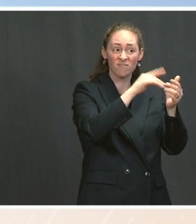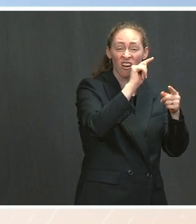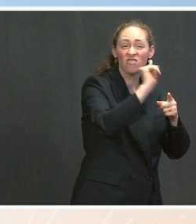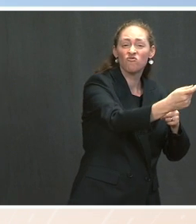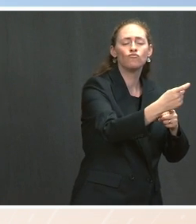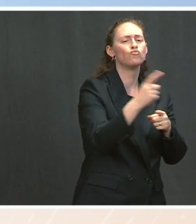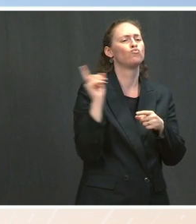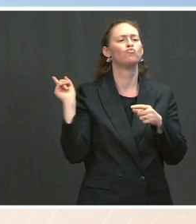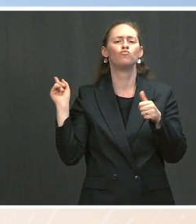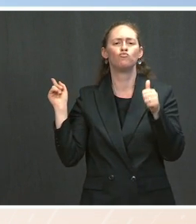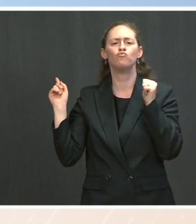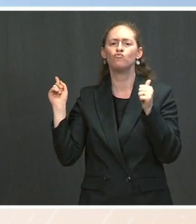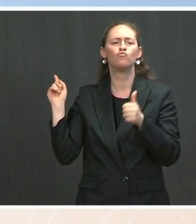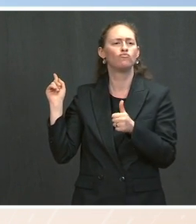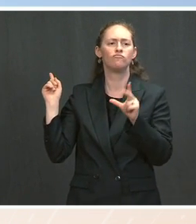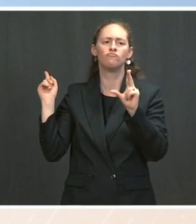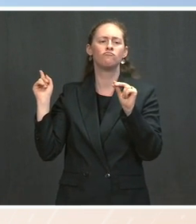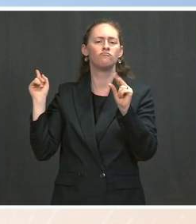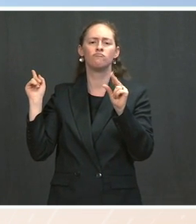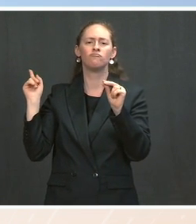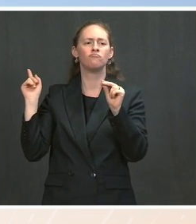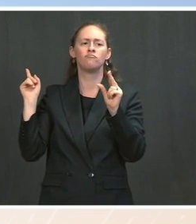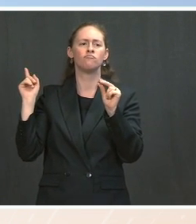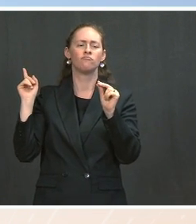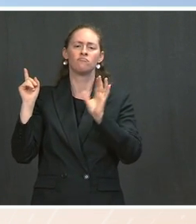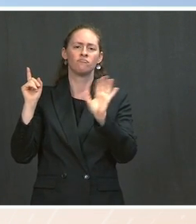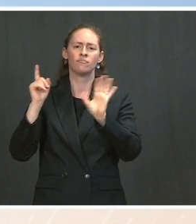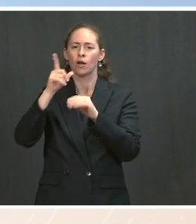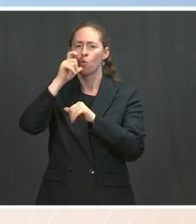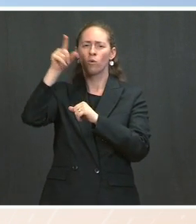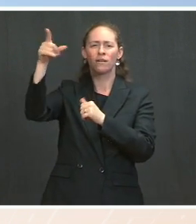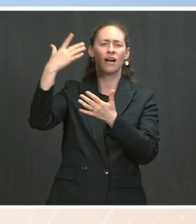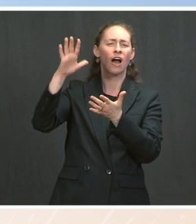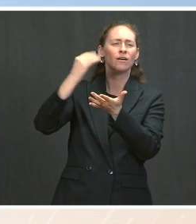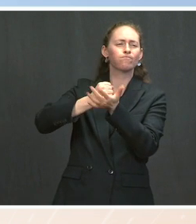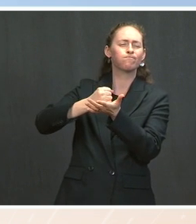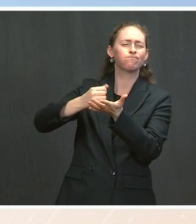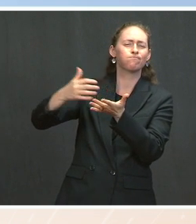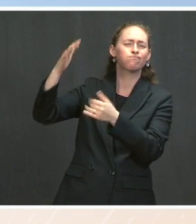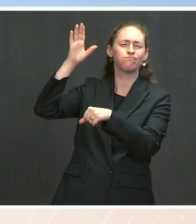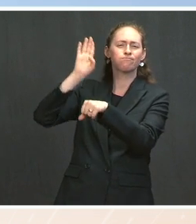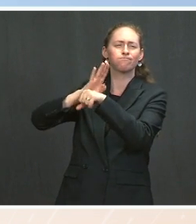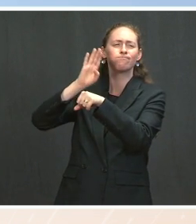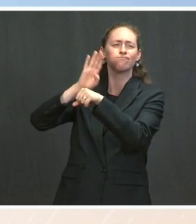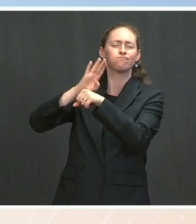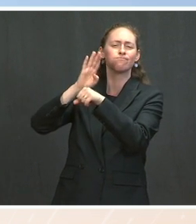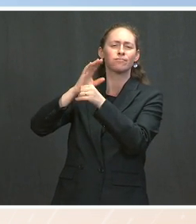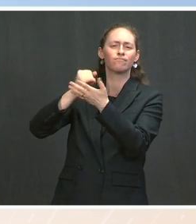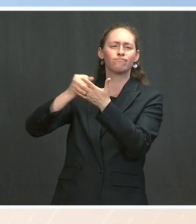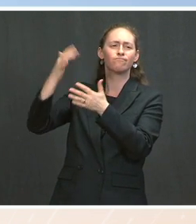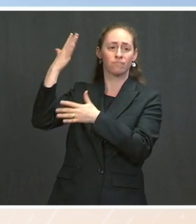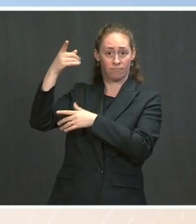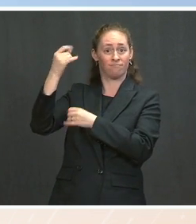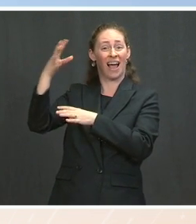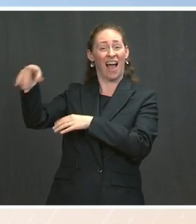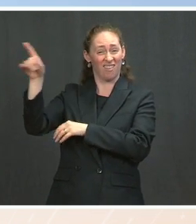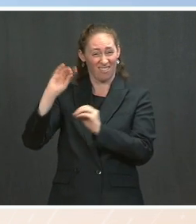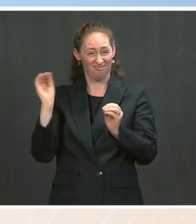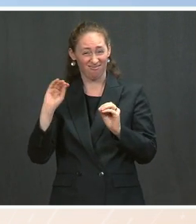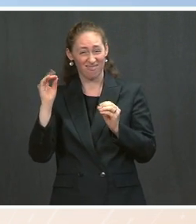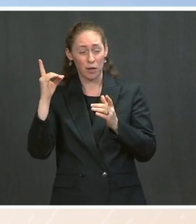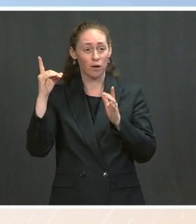extraordinarily wealthy, that companies that many of whom have not paid taxes in recent years